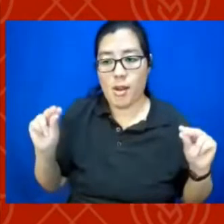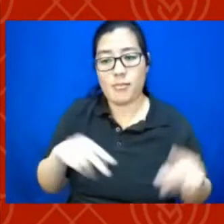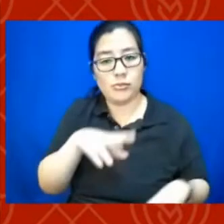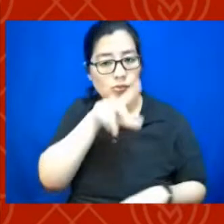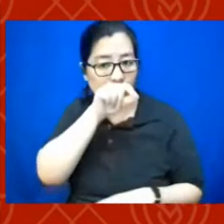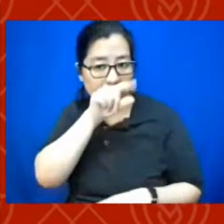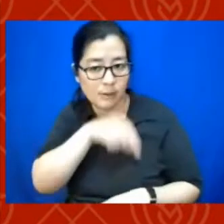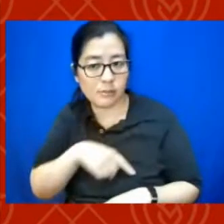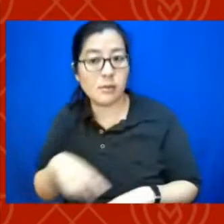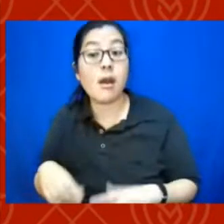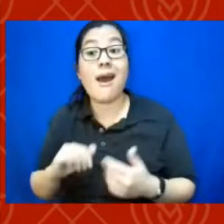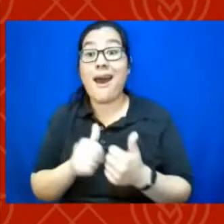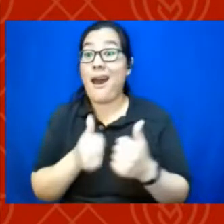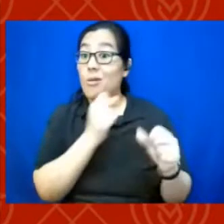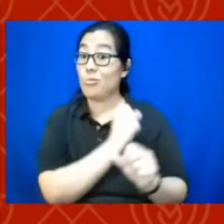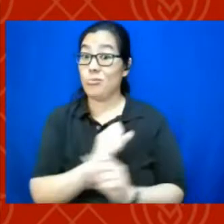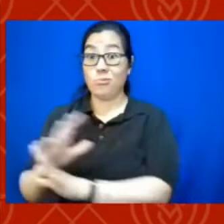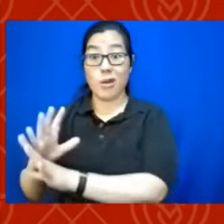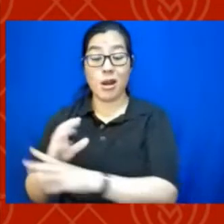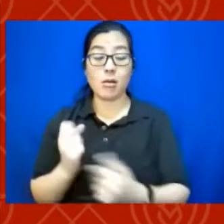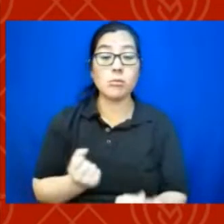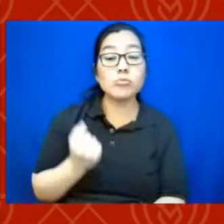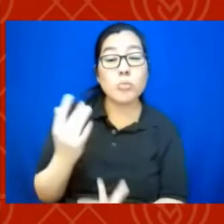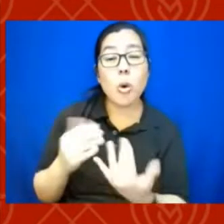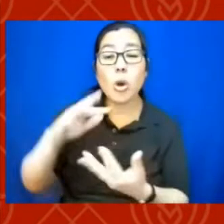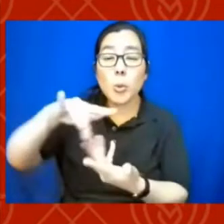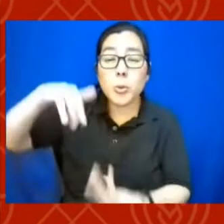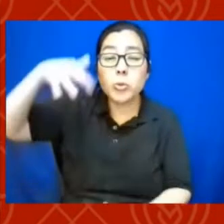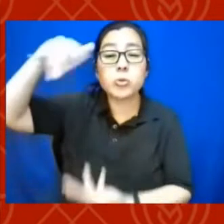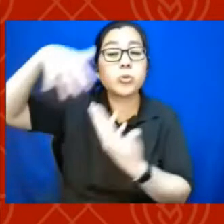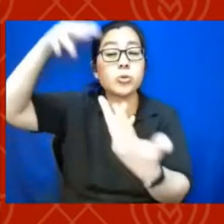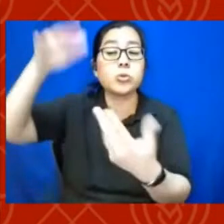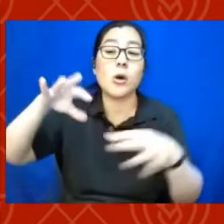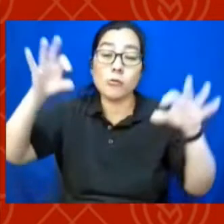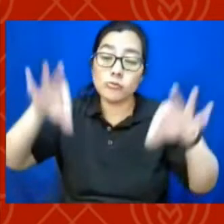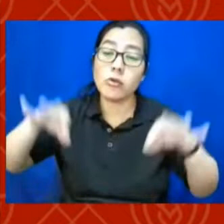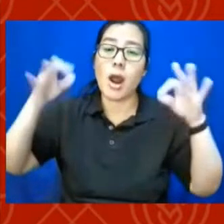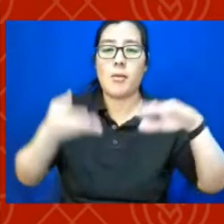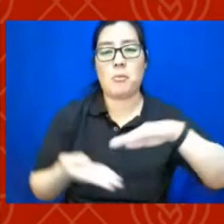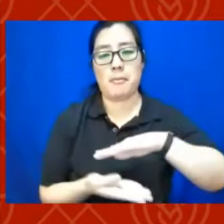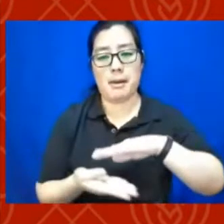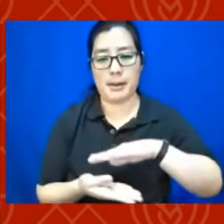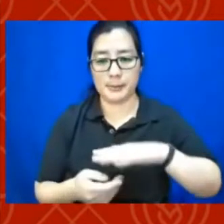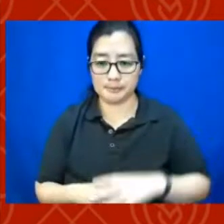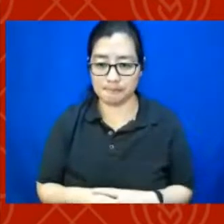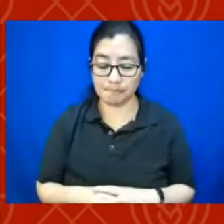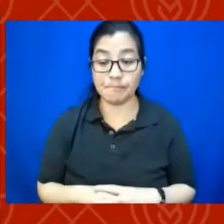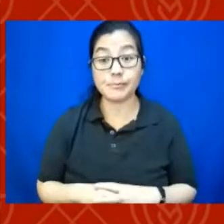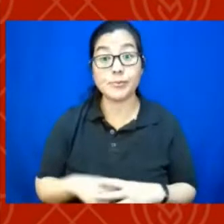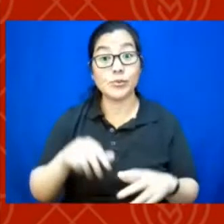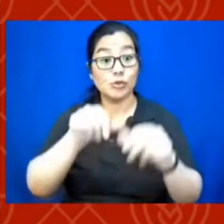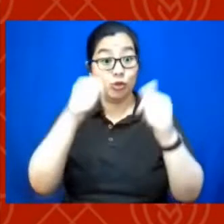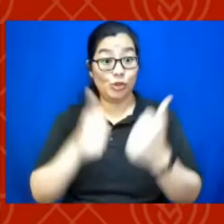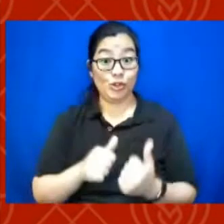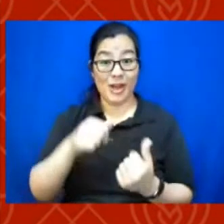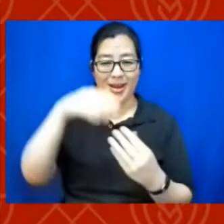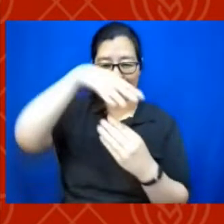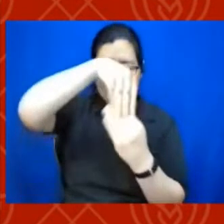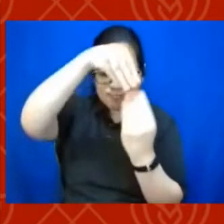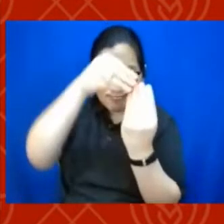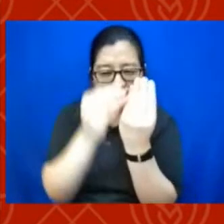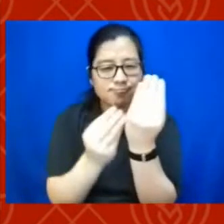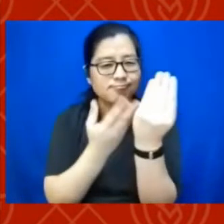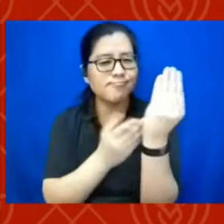of ways, including being boiled, steamed, fried, or baked. The shape of dumplings resemble